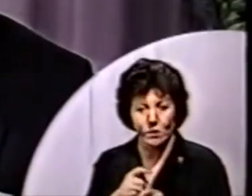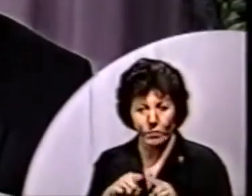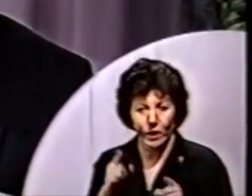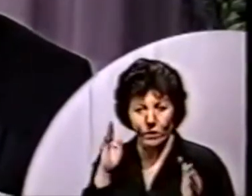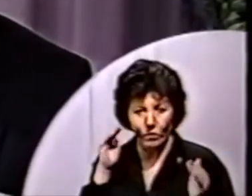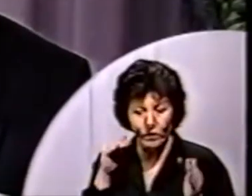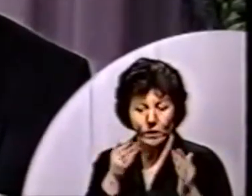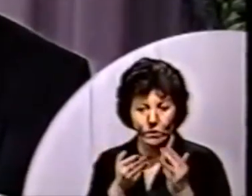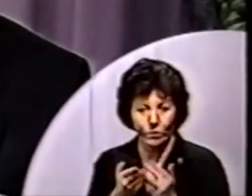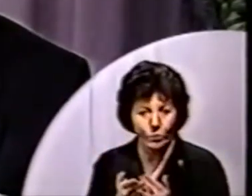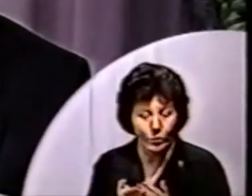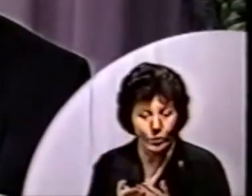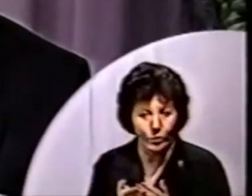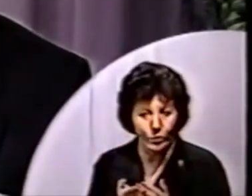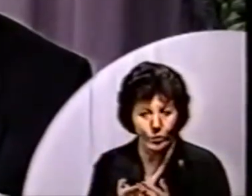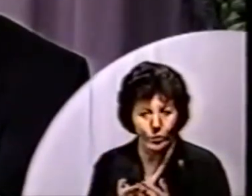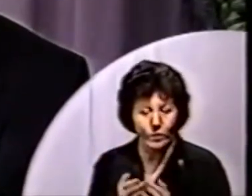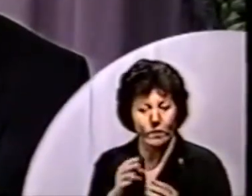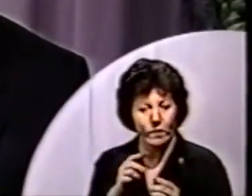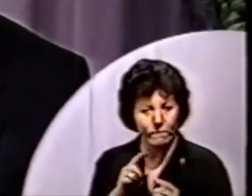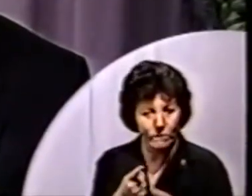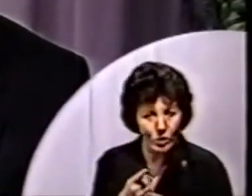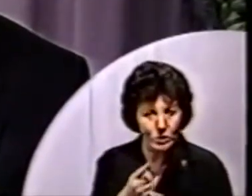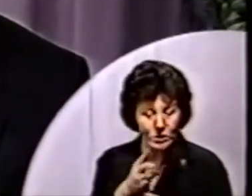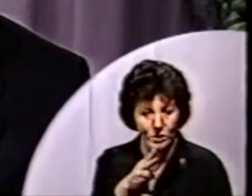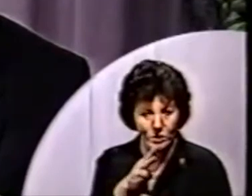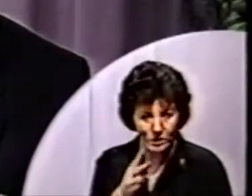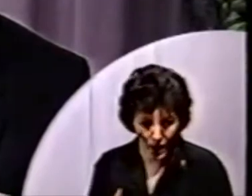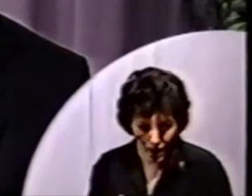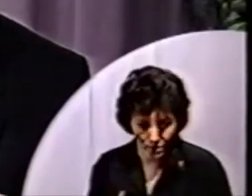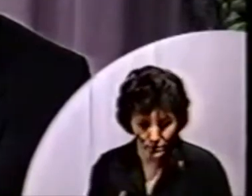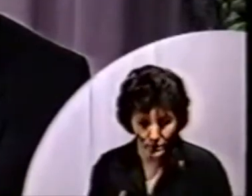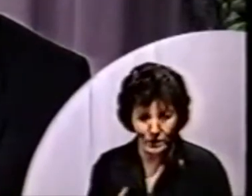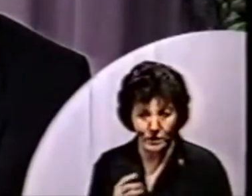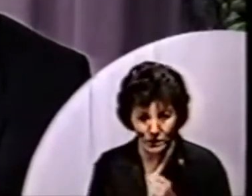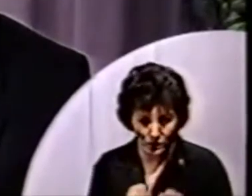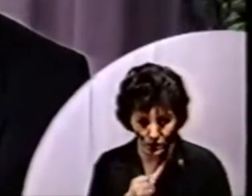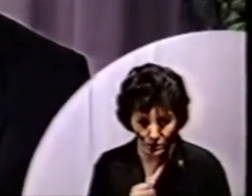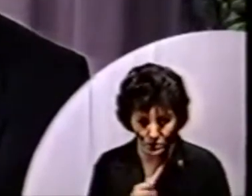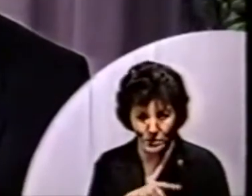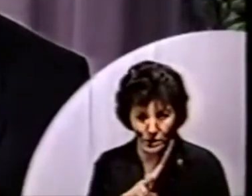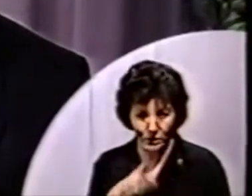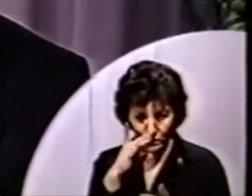hopefully through the first year and a half or so, they could determine